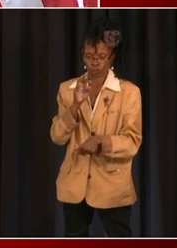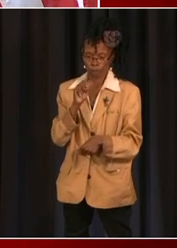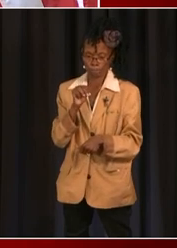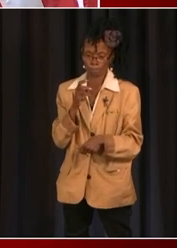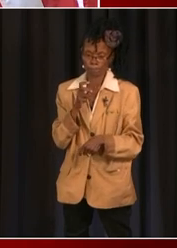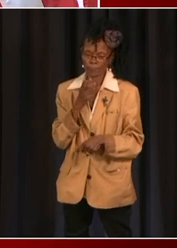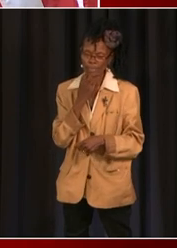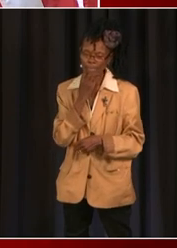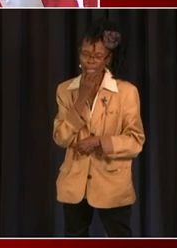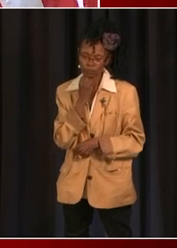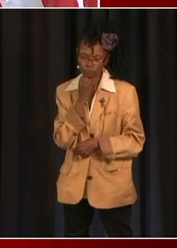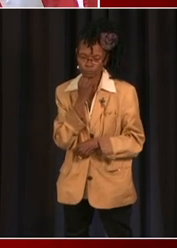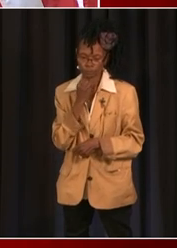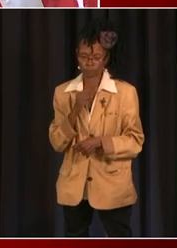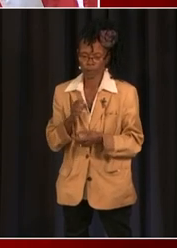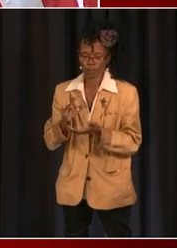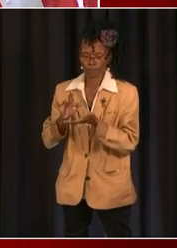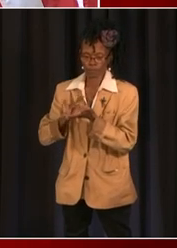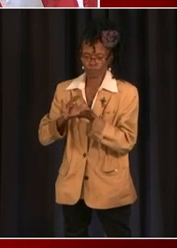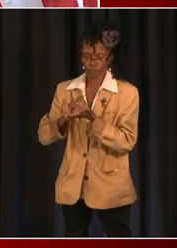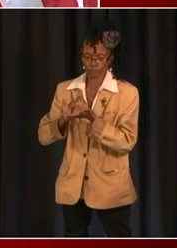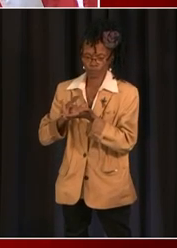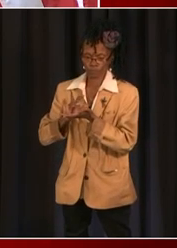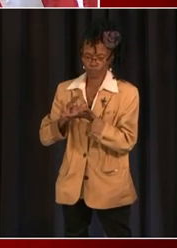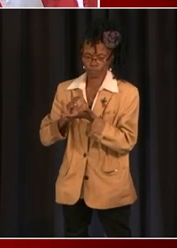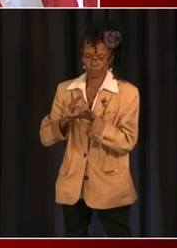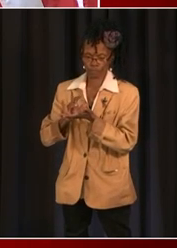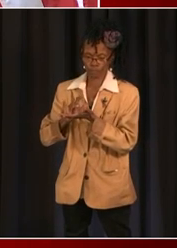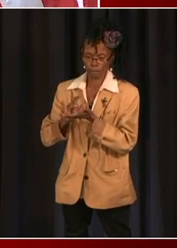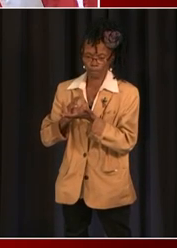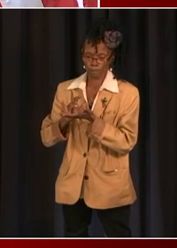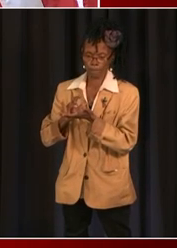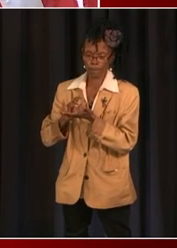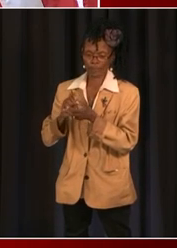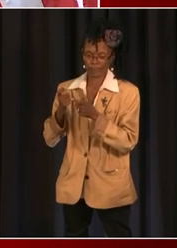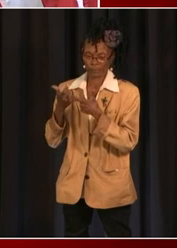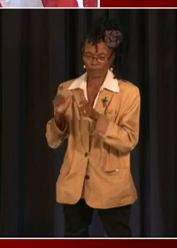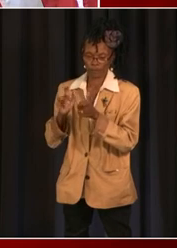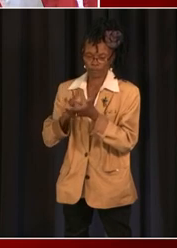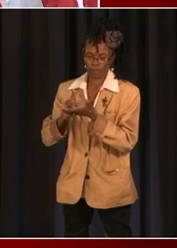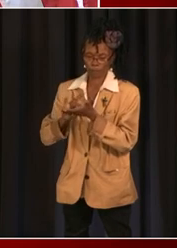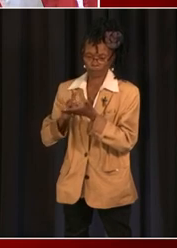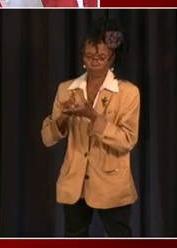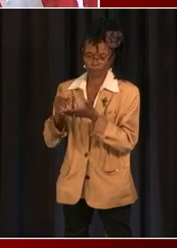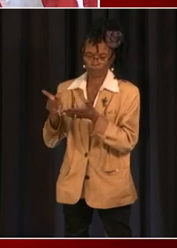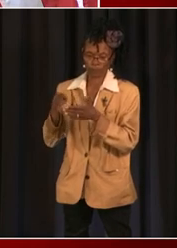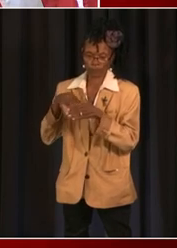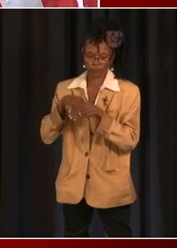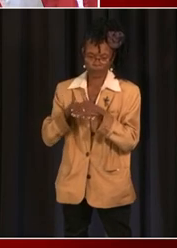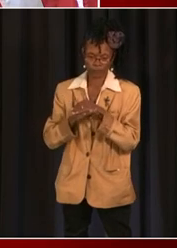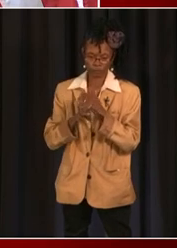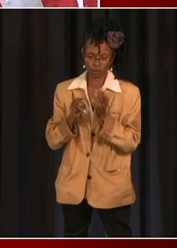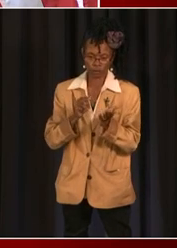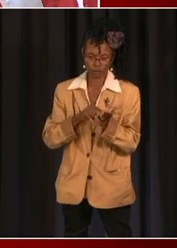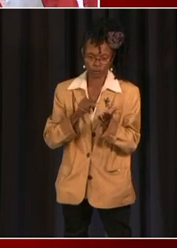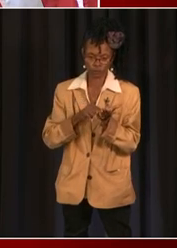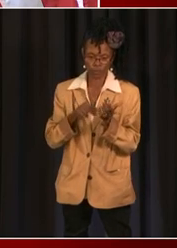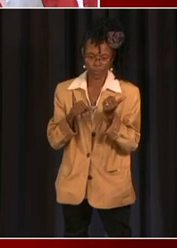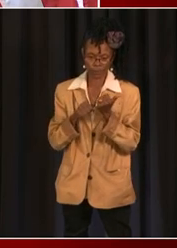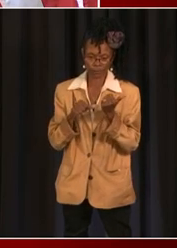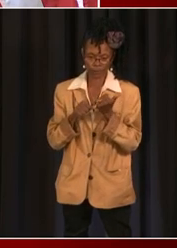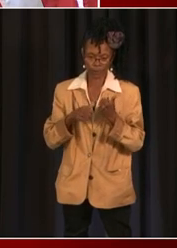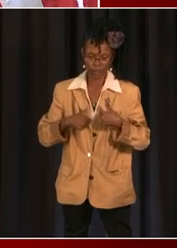had pharmacists, parts of large pharmacies going into our skilled nursing facilities and assisted